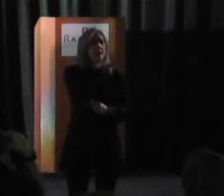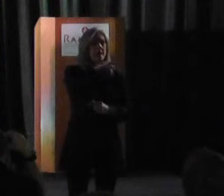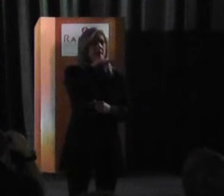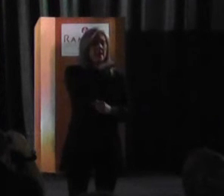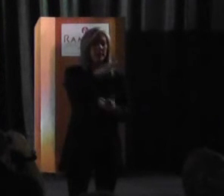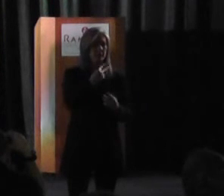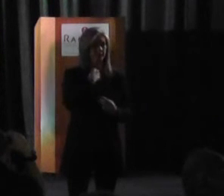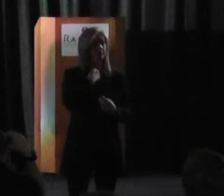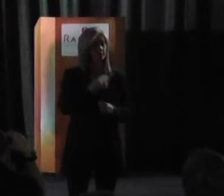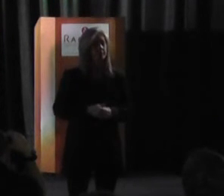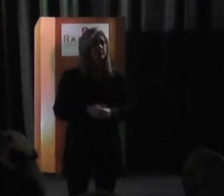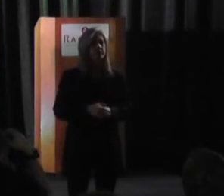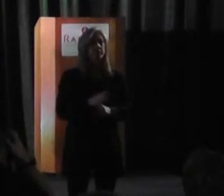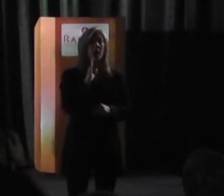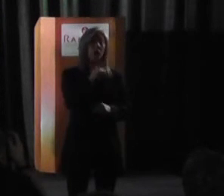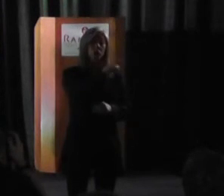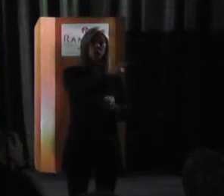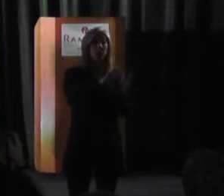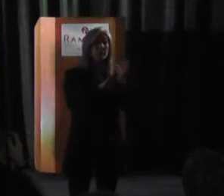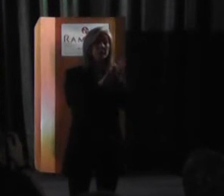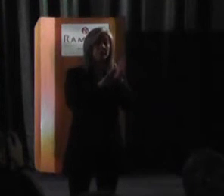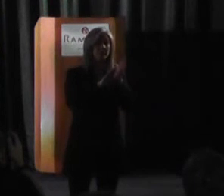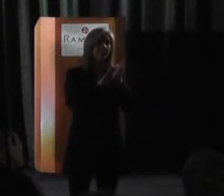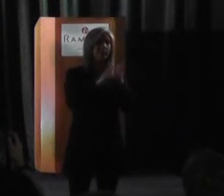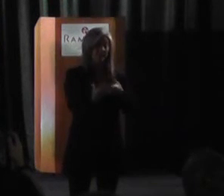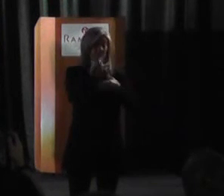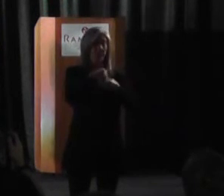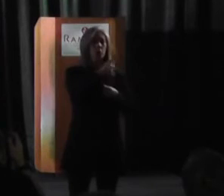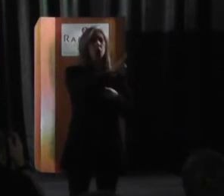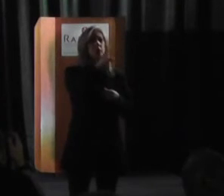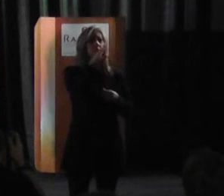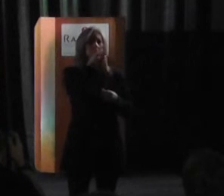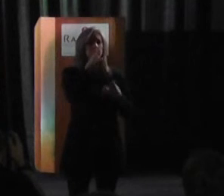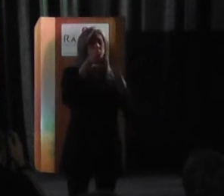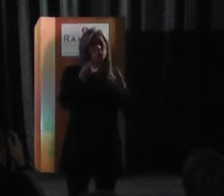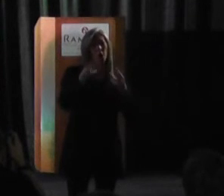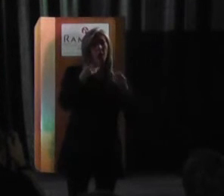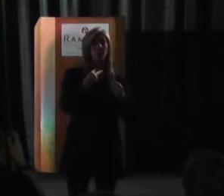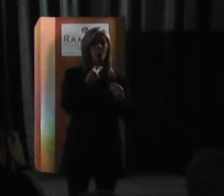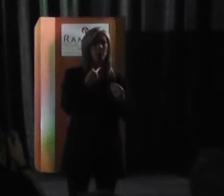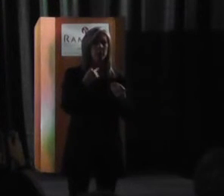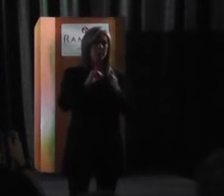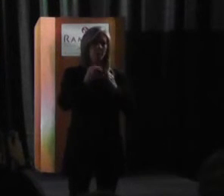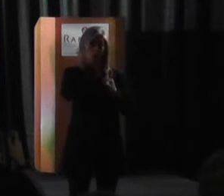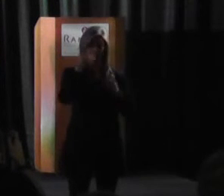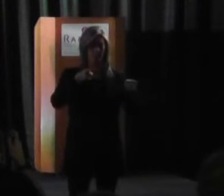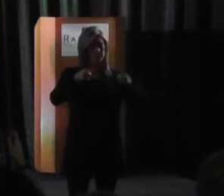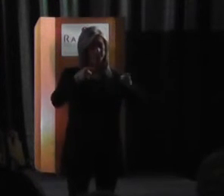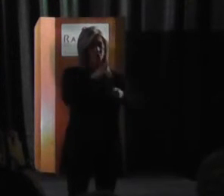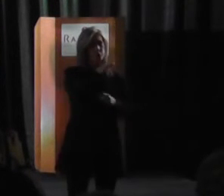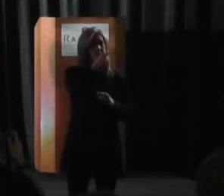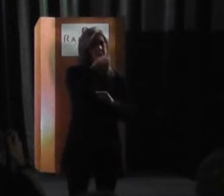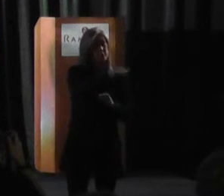She actually developed her trademark breathy voice as a management strategy for her stuttering. James Earl Jones, or maybe you know him as